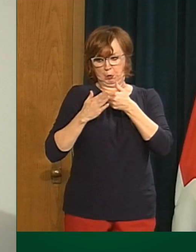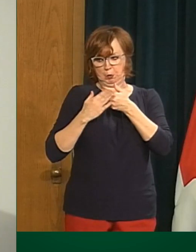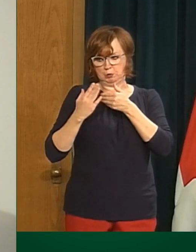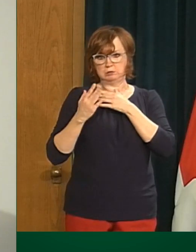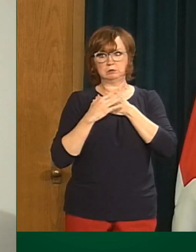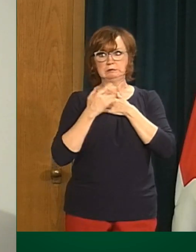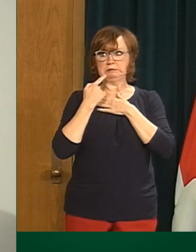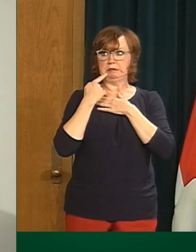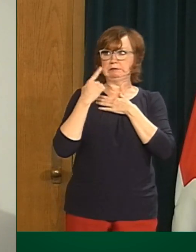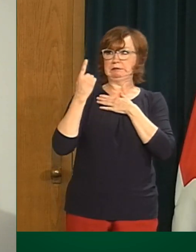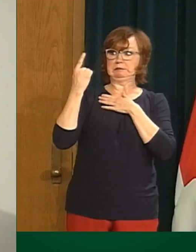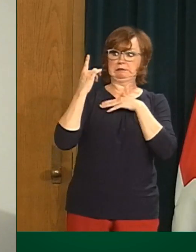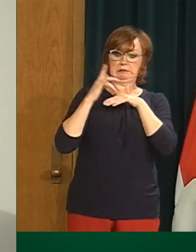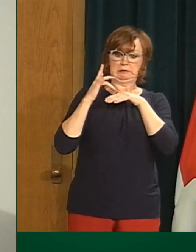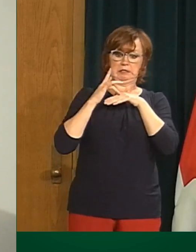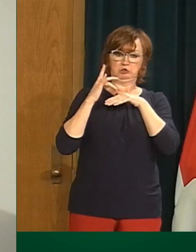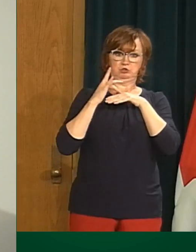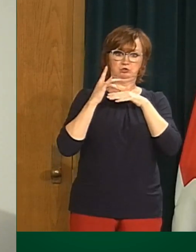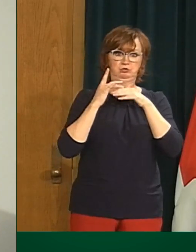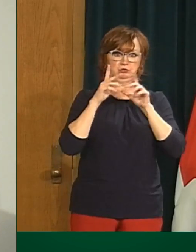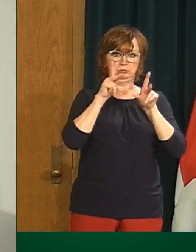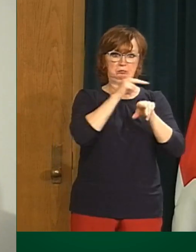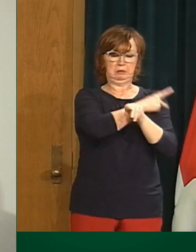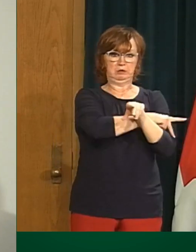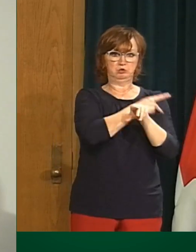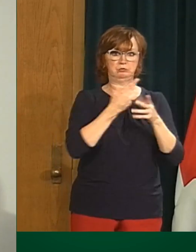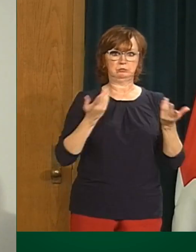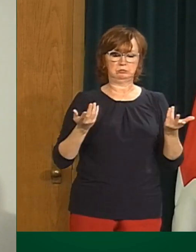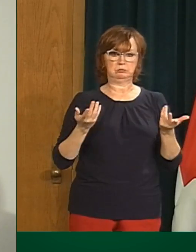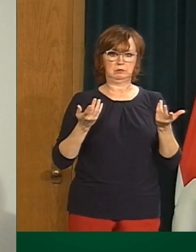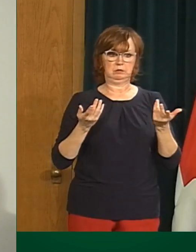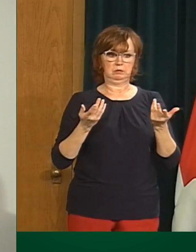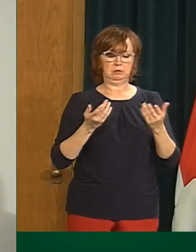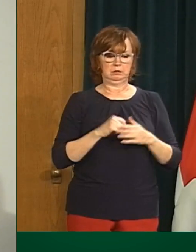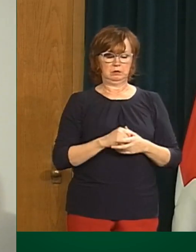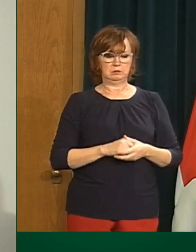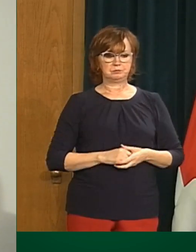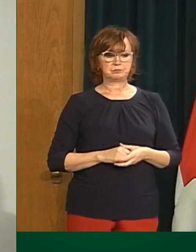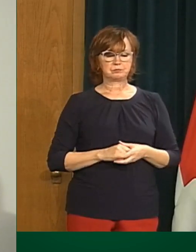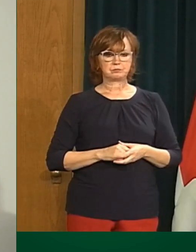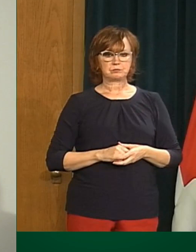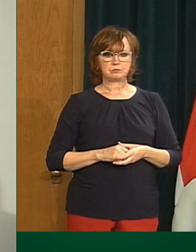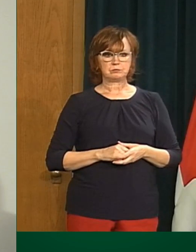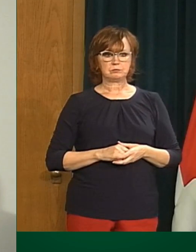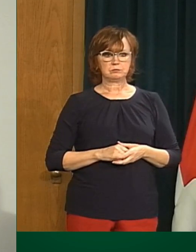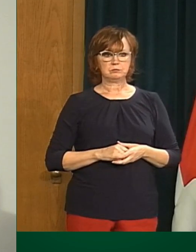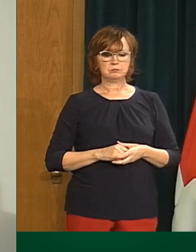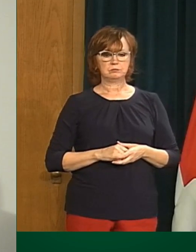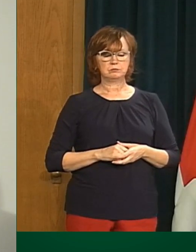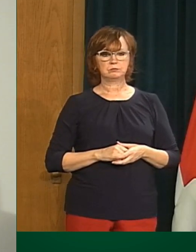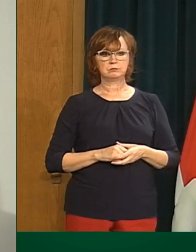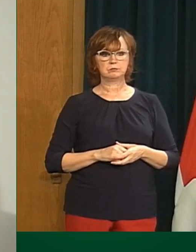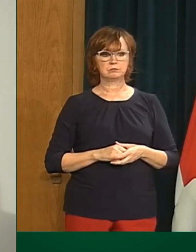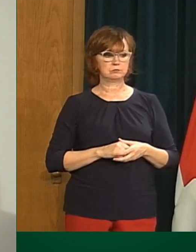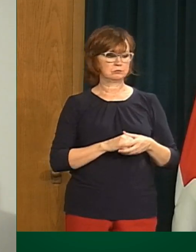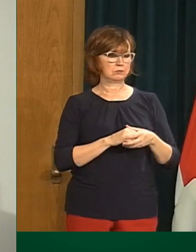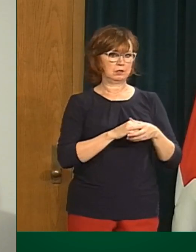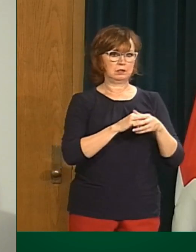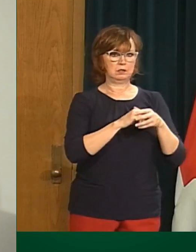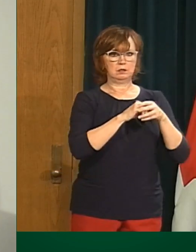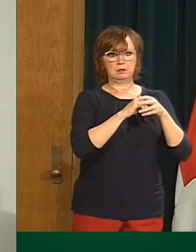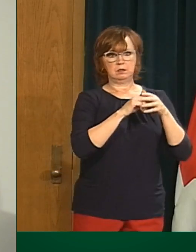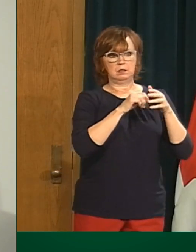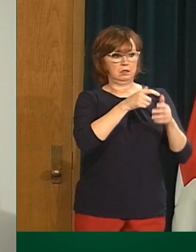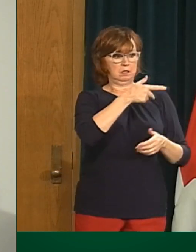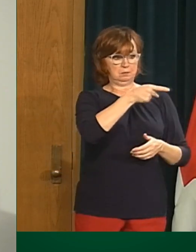and non-medical services as they open up. But the PPE that's reserved for urgent care, whether it's COVID or non-COVID,